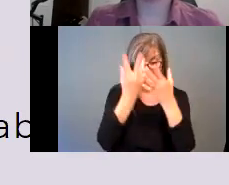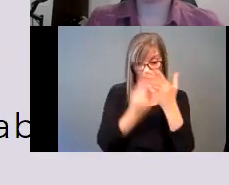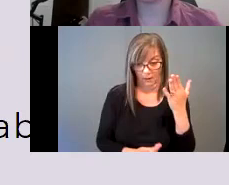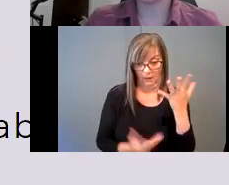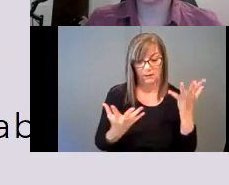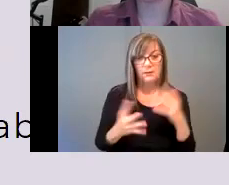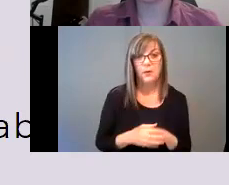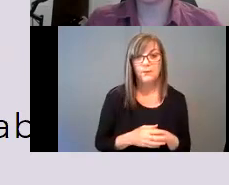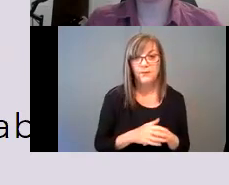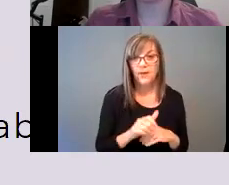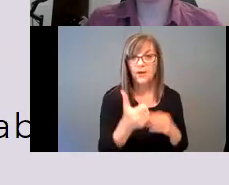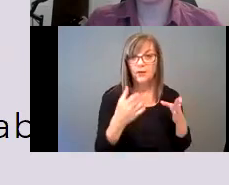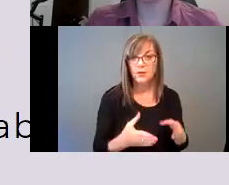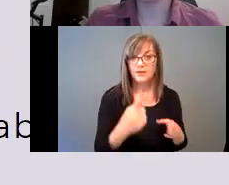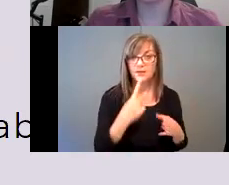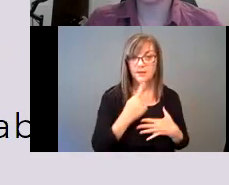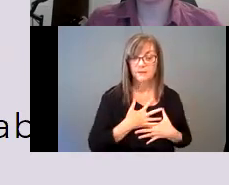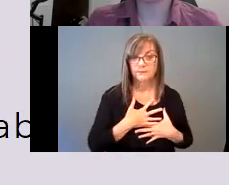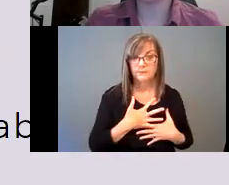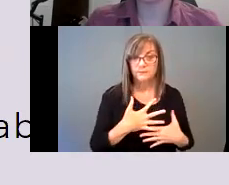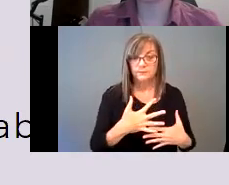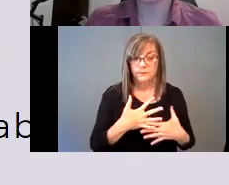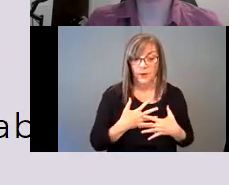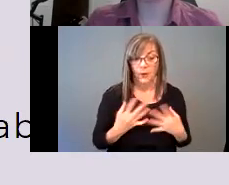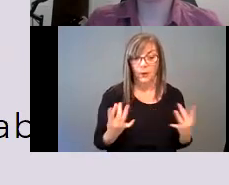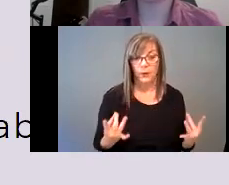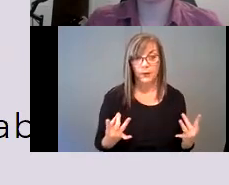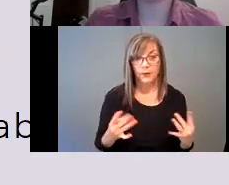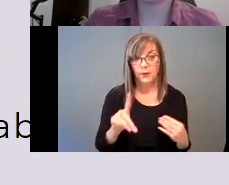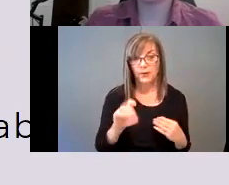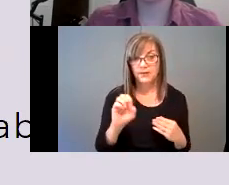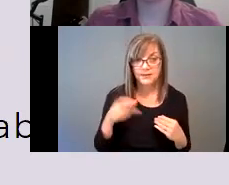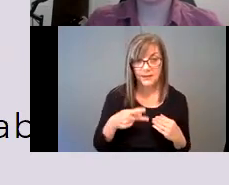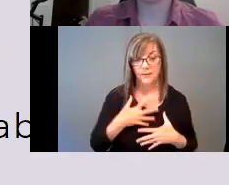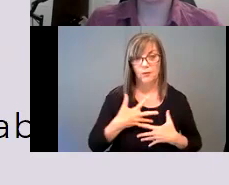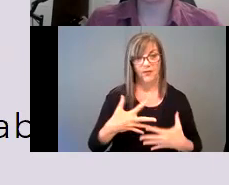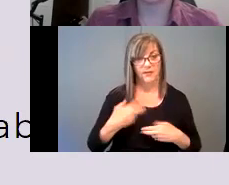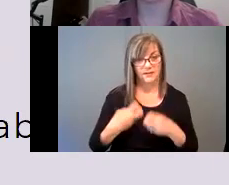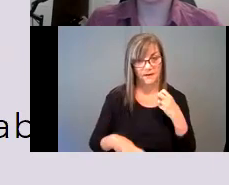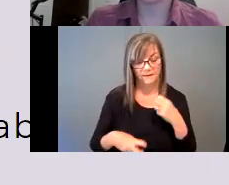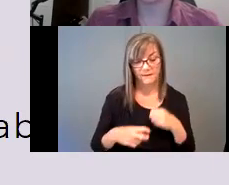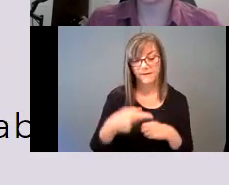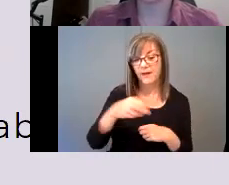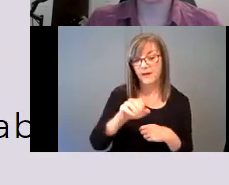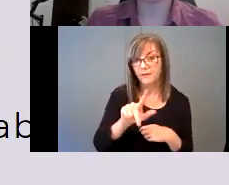taking deep breaths has been so difficult, and pelvic floor dysfunction is an issue, right? So I think a lot of you are really touching on a lot